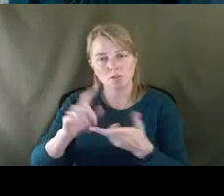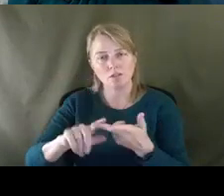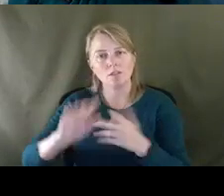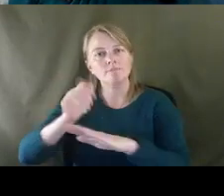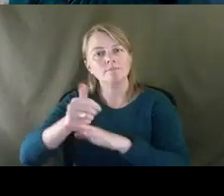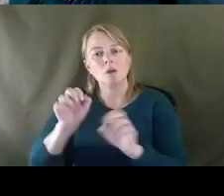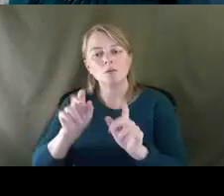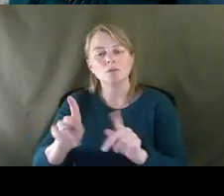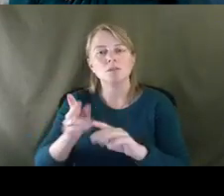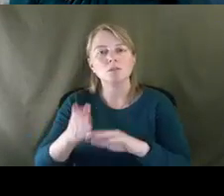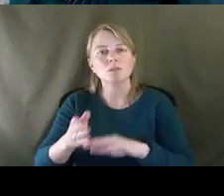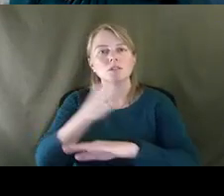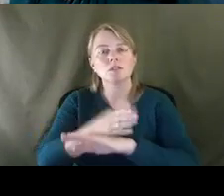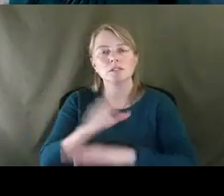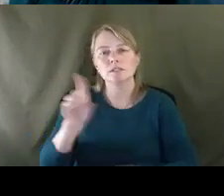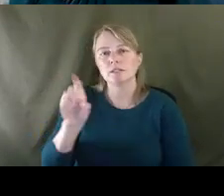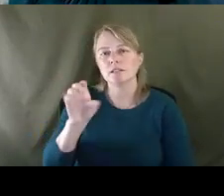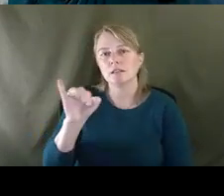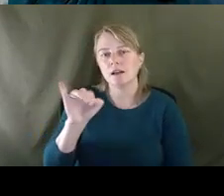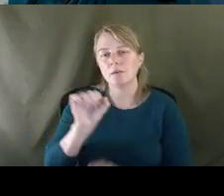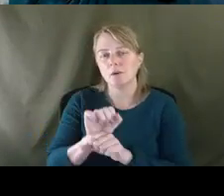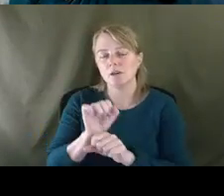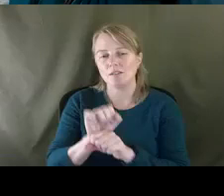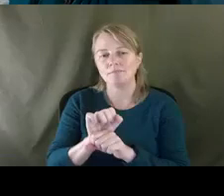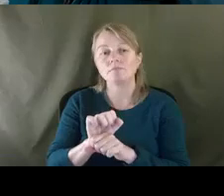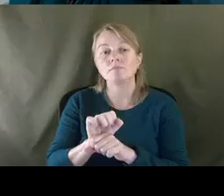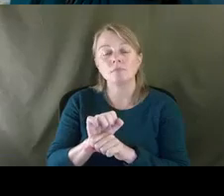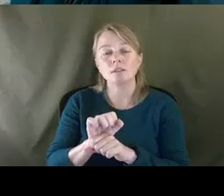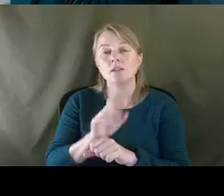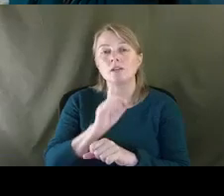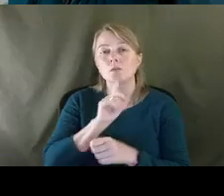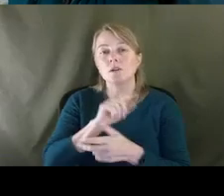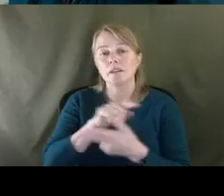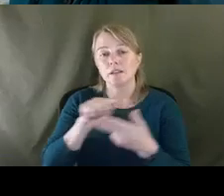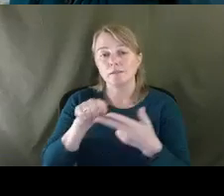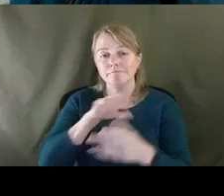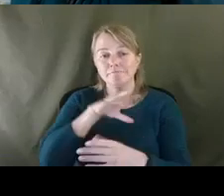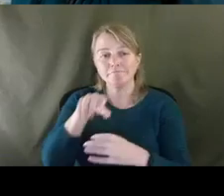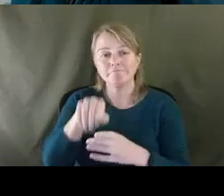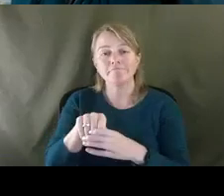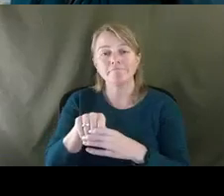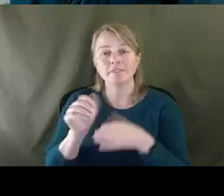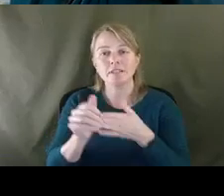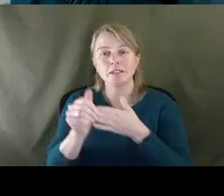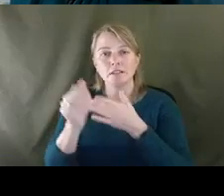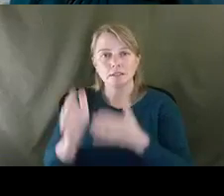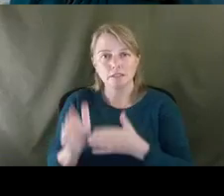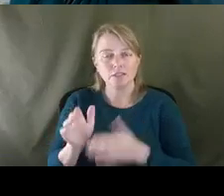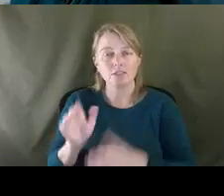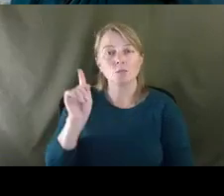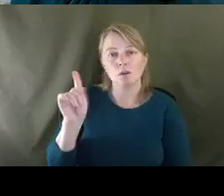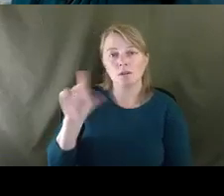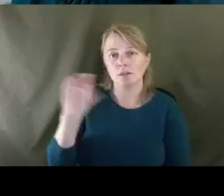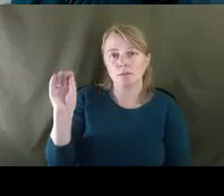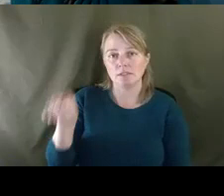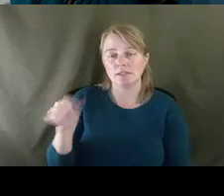opportunities to increase DEI work in the agency. So this really took hold and was something that our leaders were 100% behind